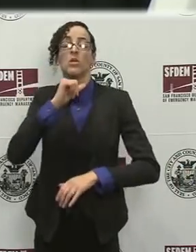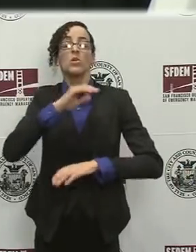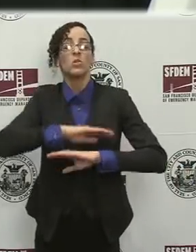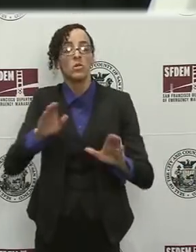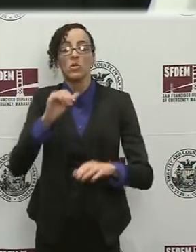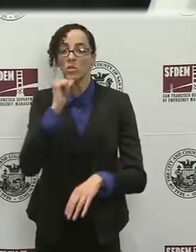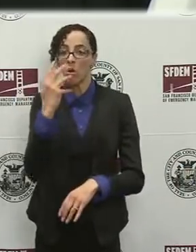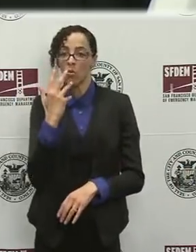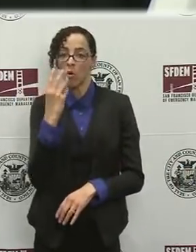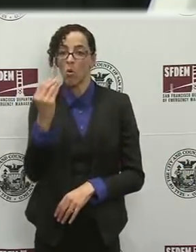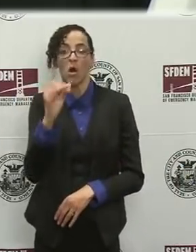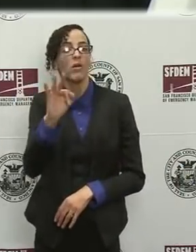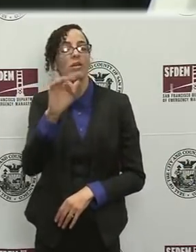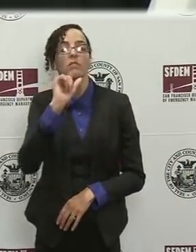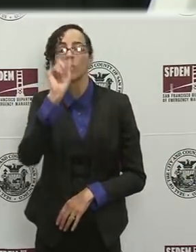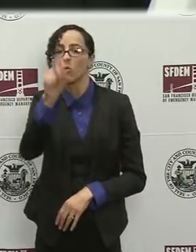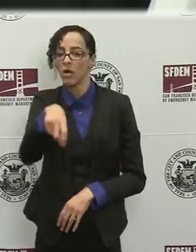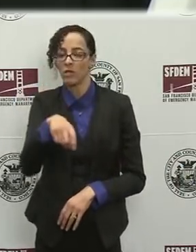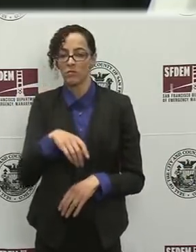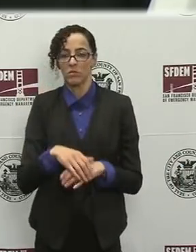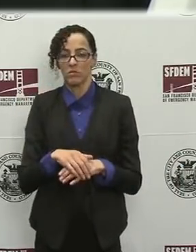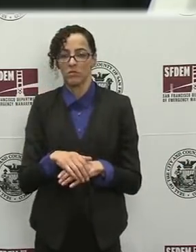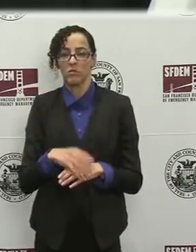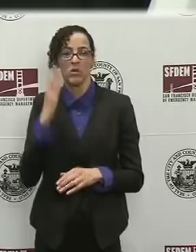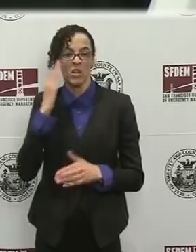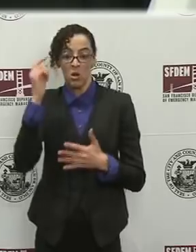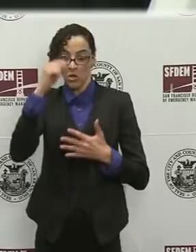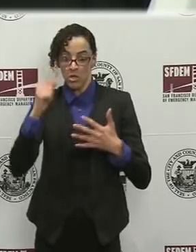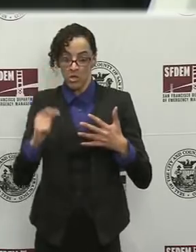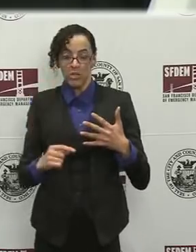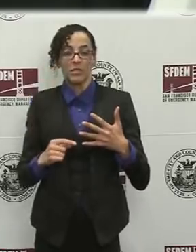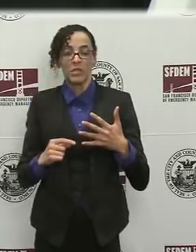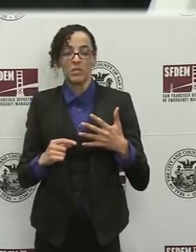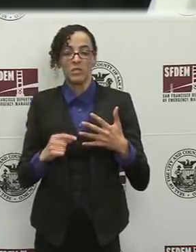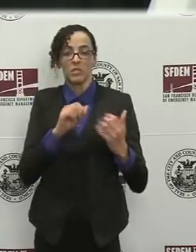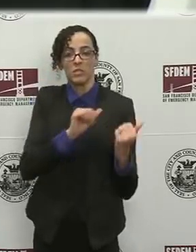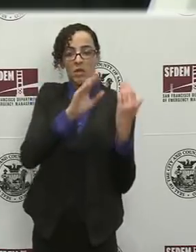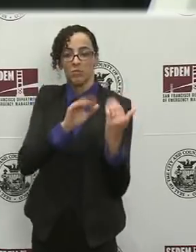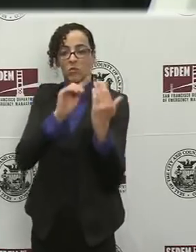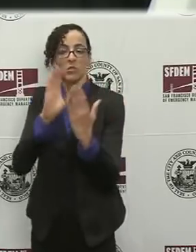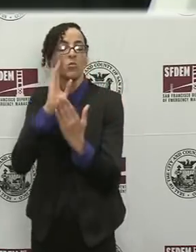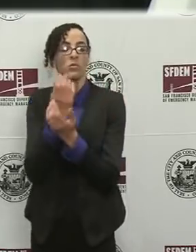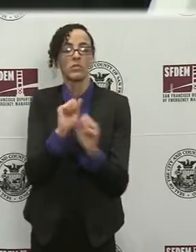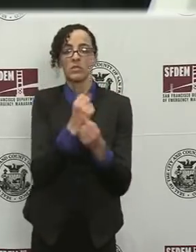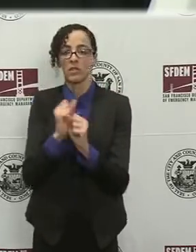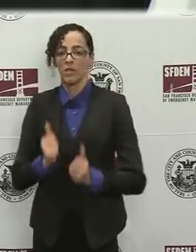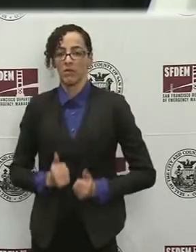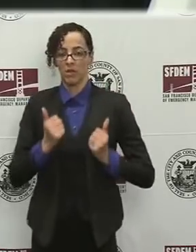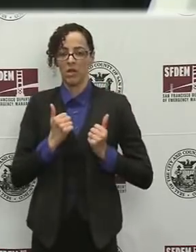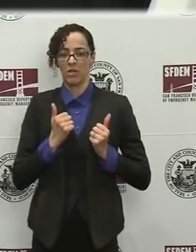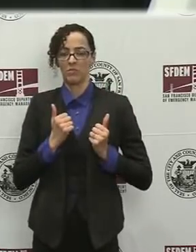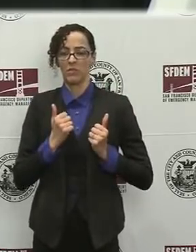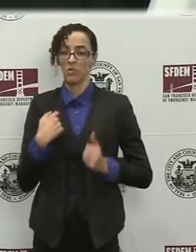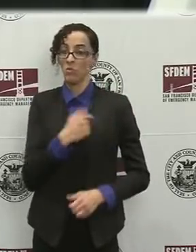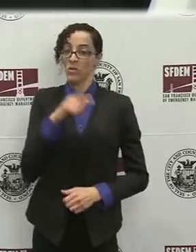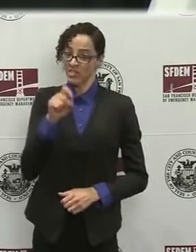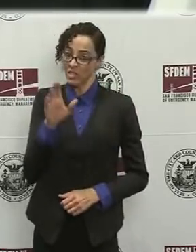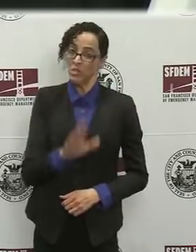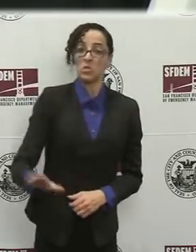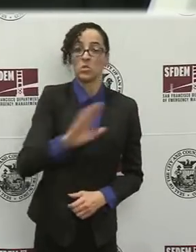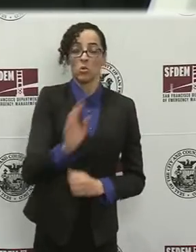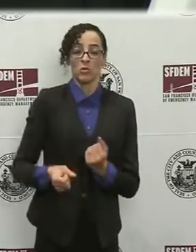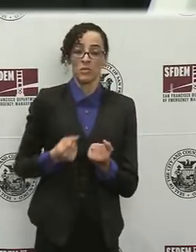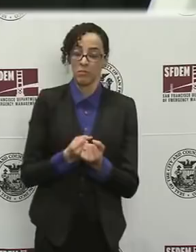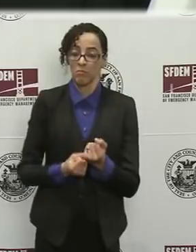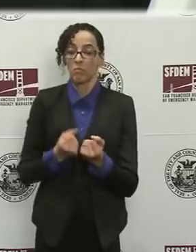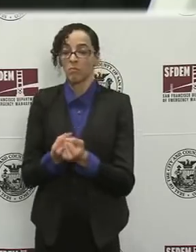this will save lives, and we need the public support. We will continue, the San Francisco Police Department, to be out there in